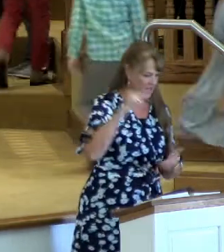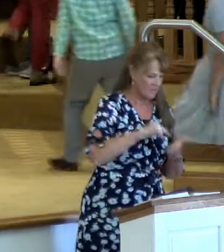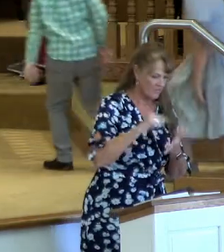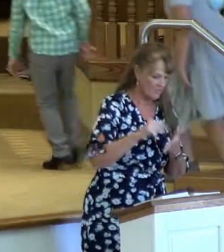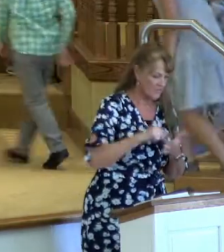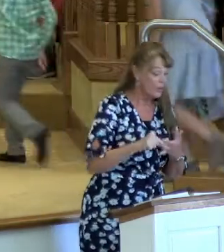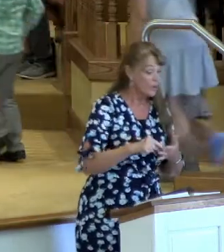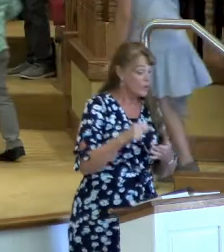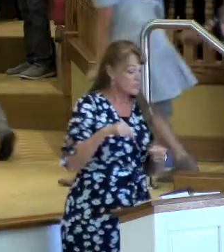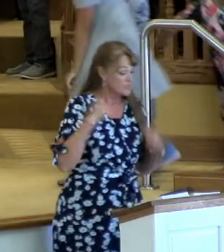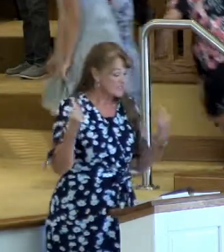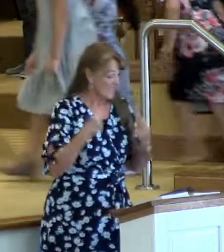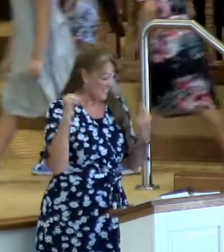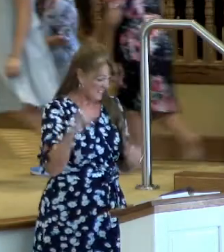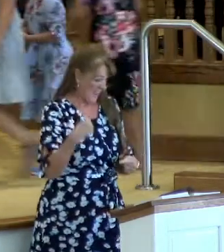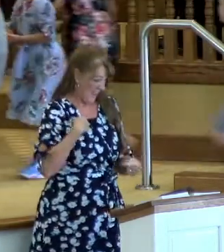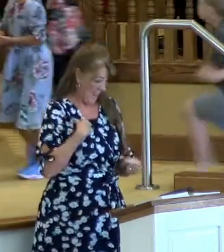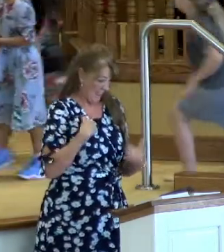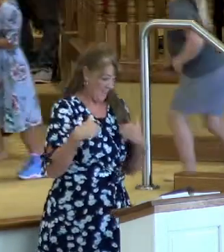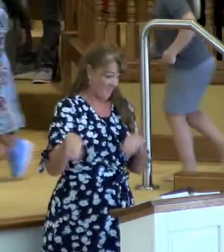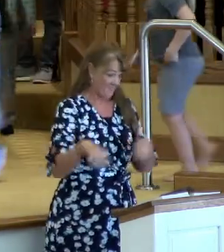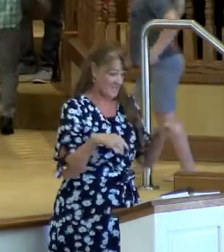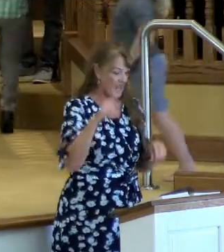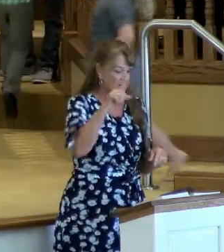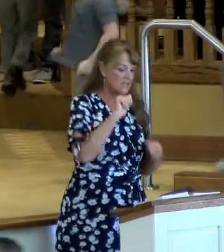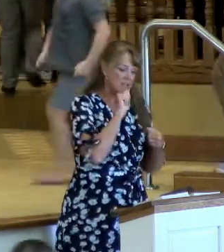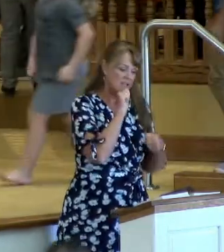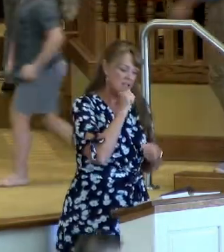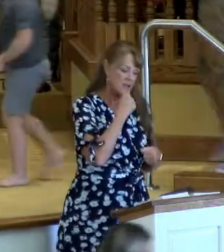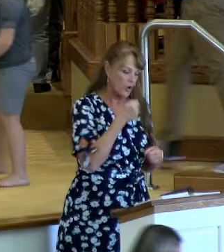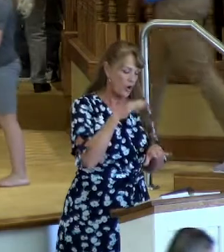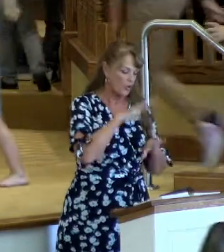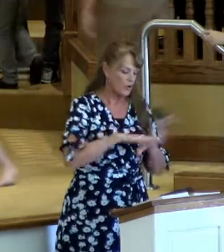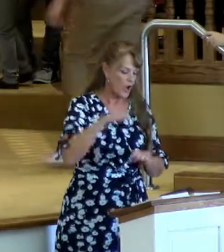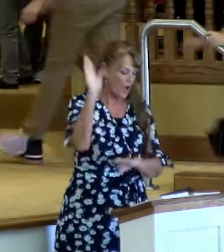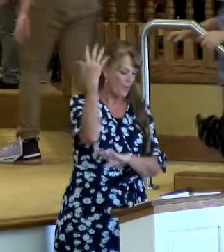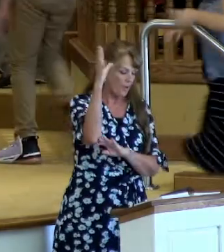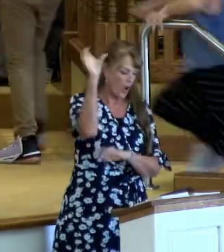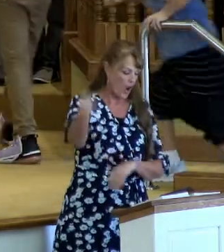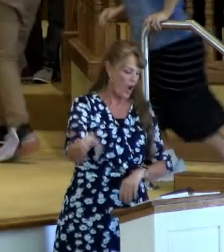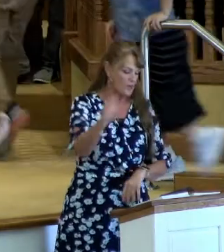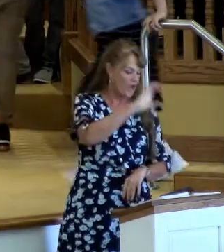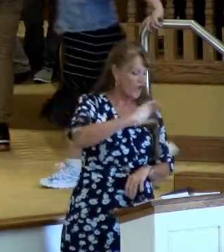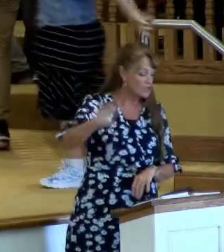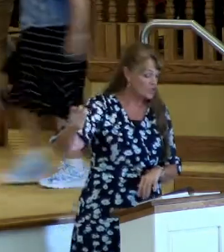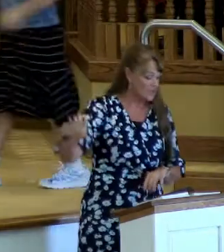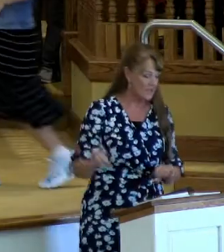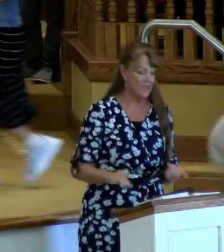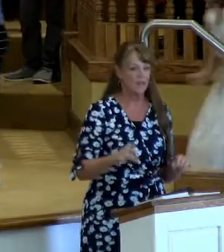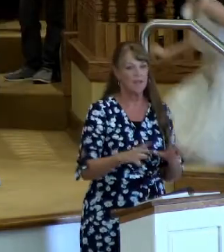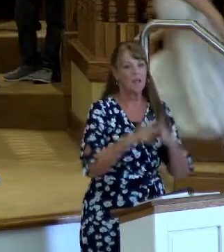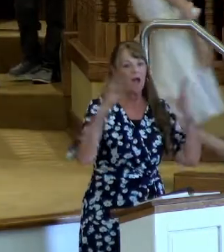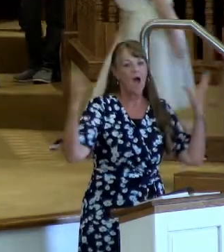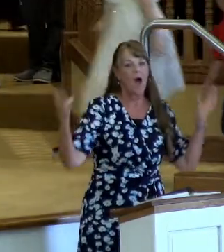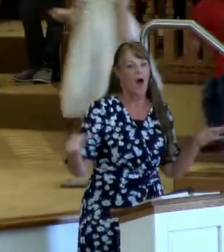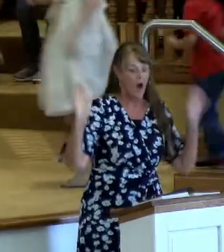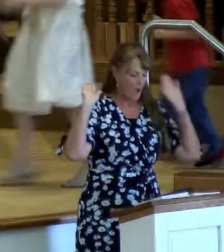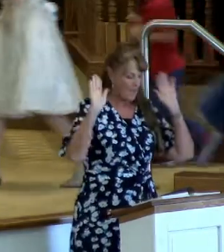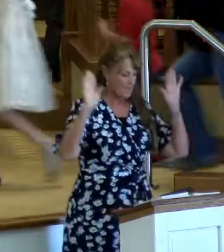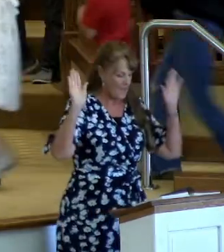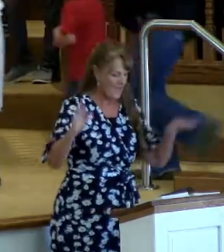Was it for crimes that I have done? He groaned upon the tree.